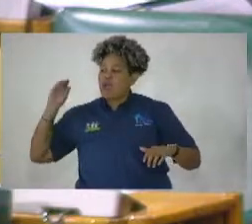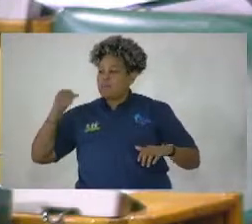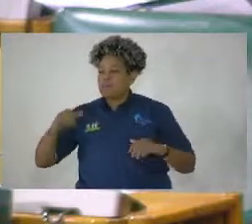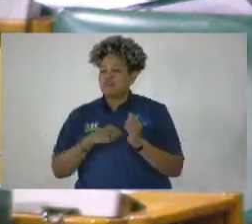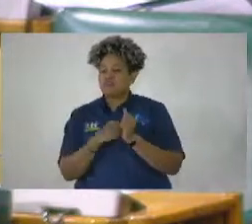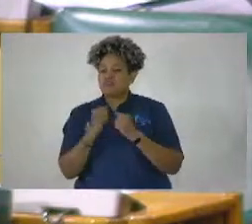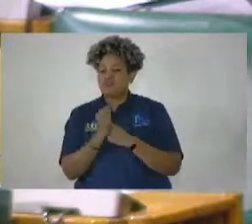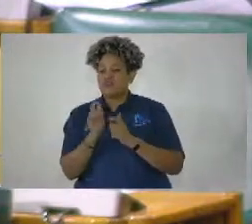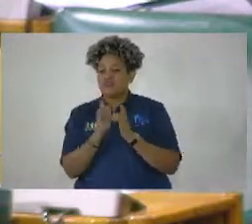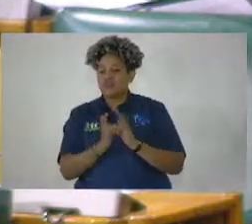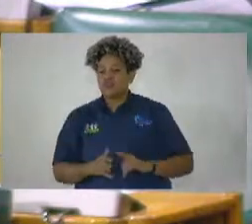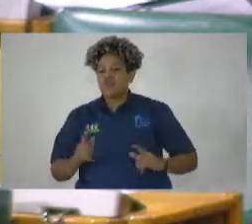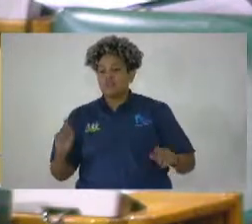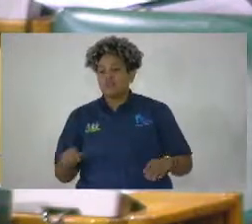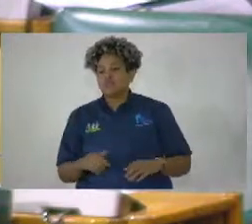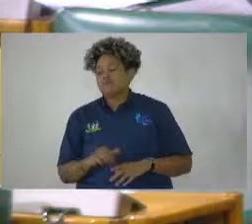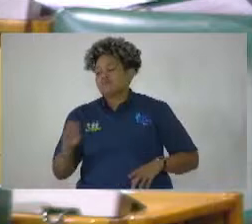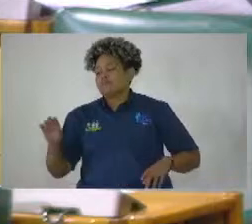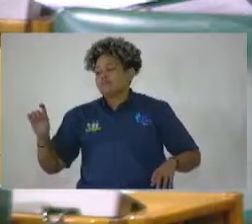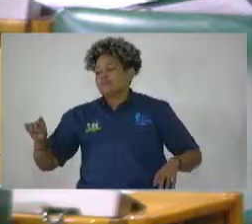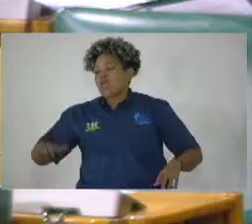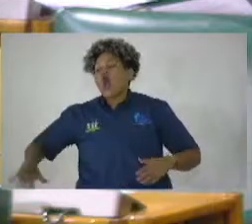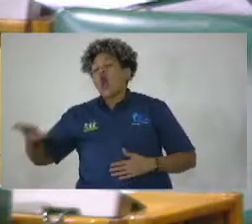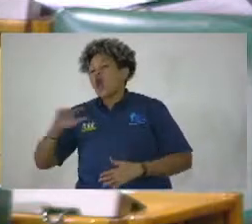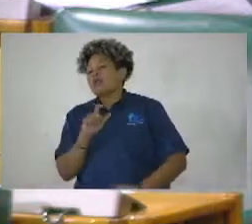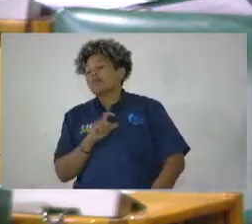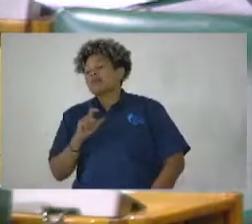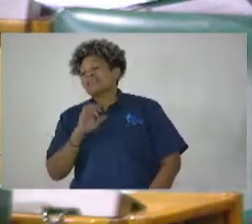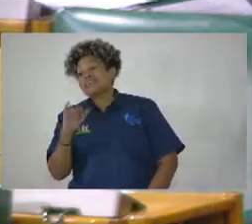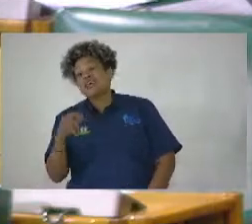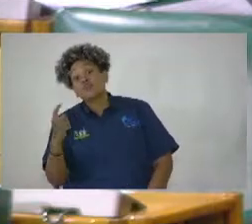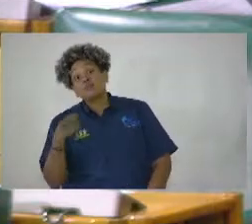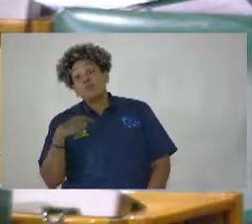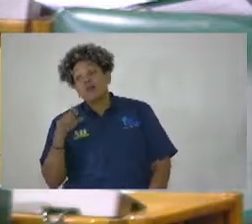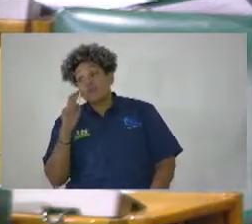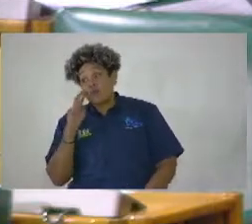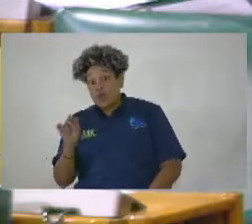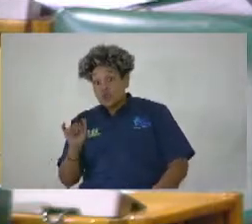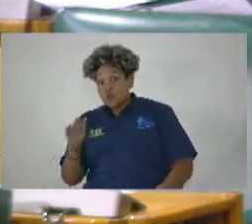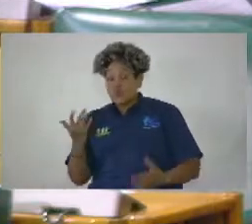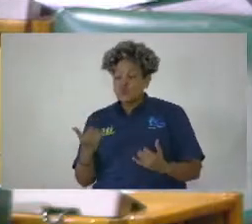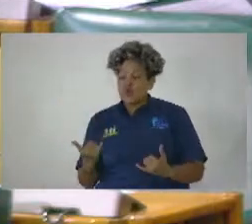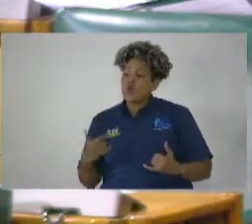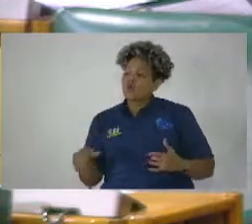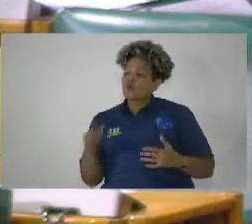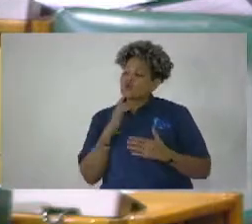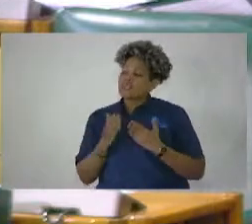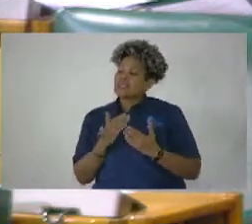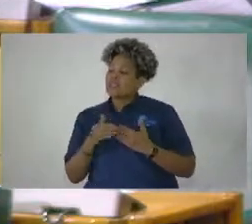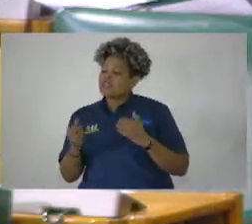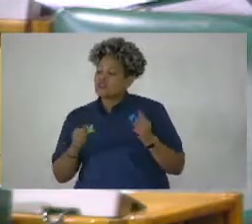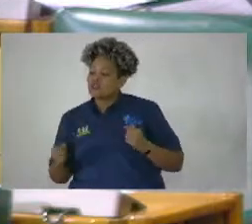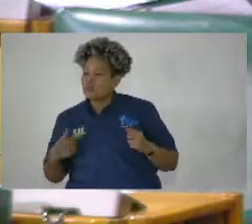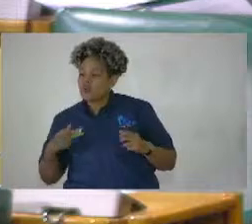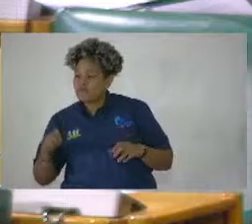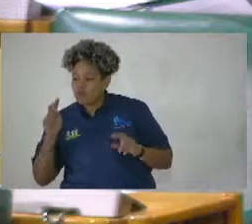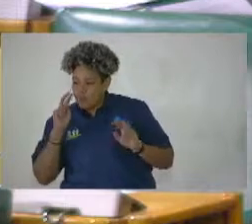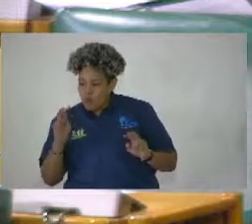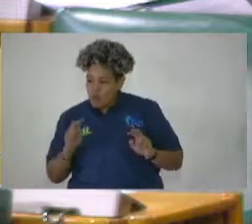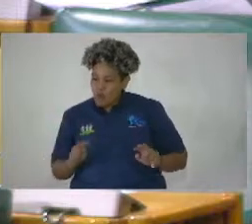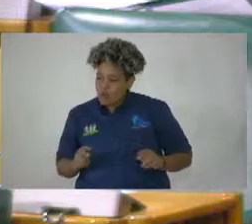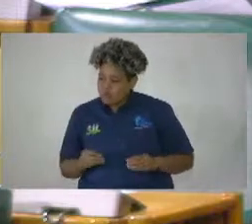restructuring. So, you know, that's something that we have to watch as well, right? We know that it's easier to recruit. We have to watch